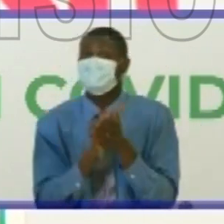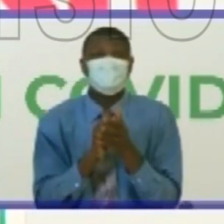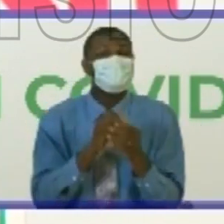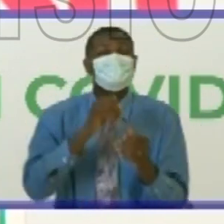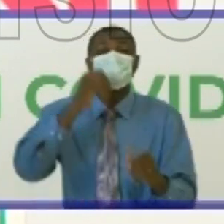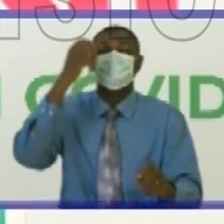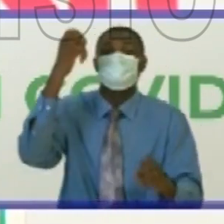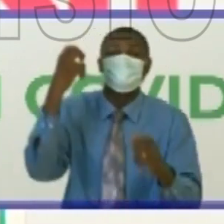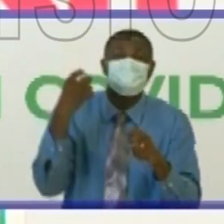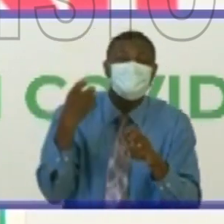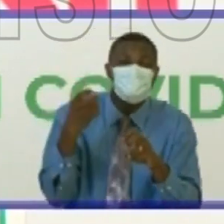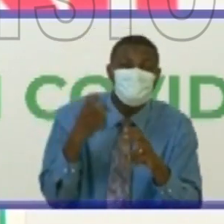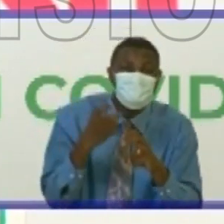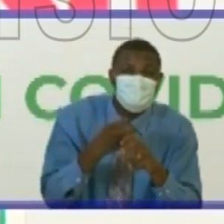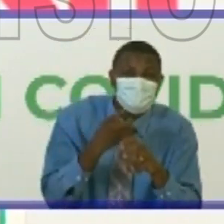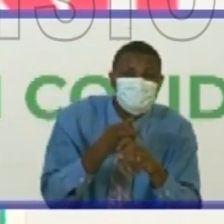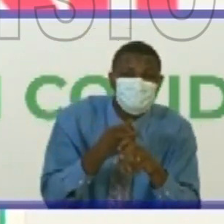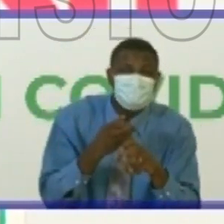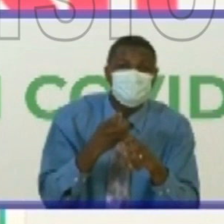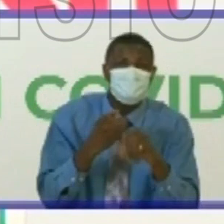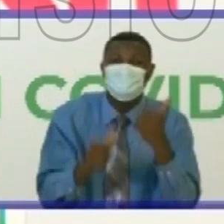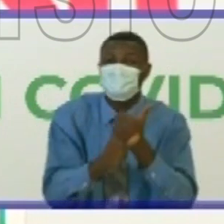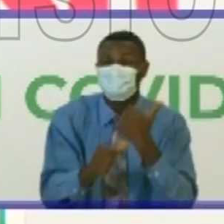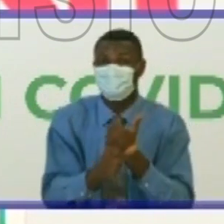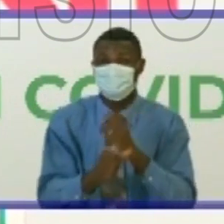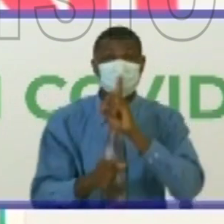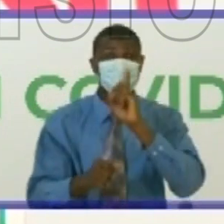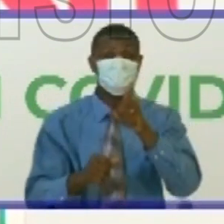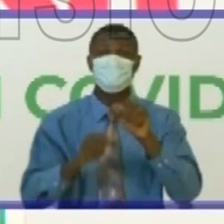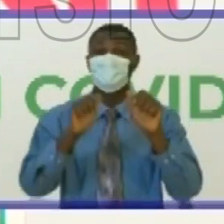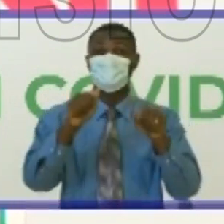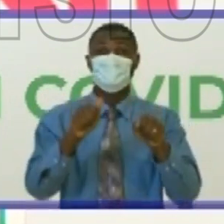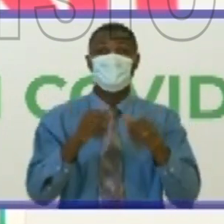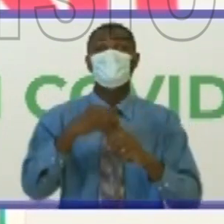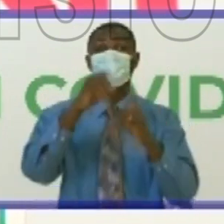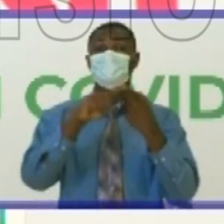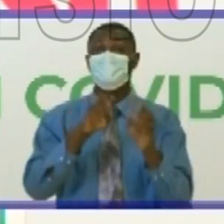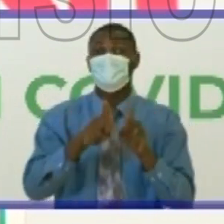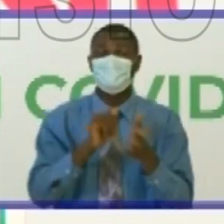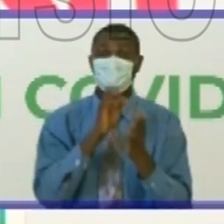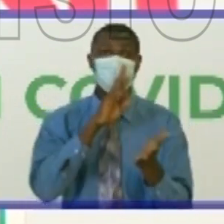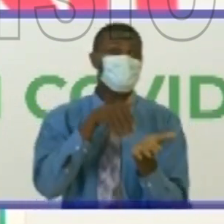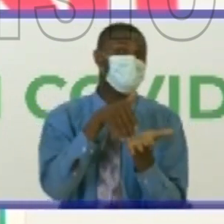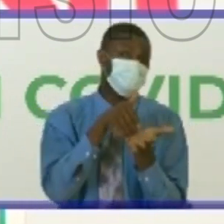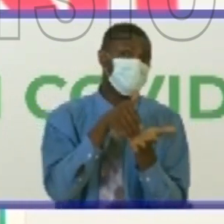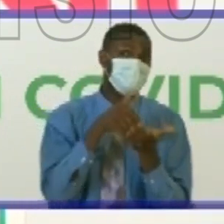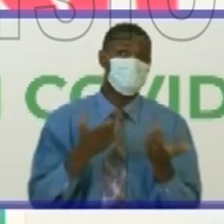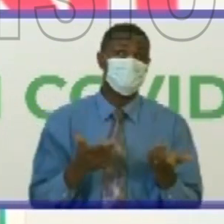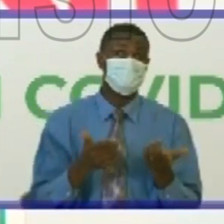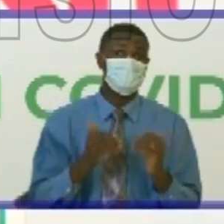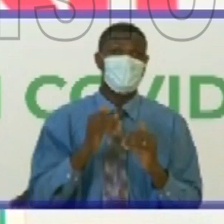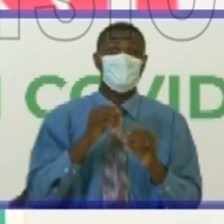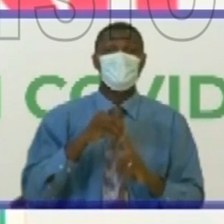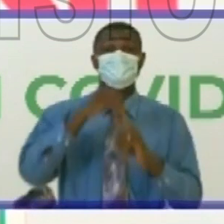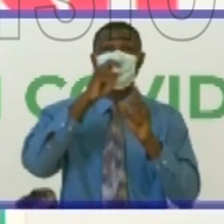the people around them, especially those that belong to the vulnerable groups, those below the age and those above the age of